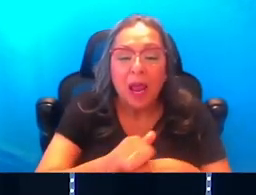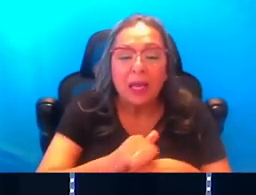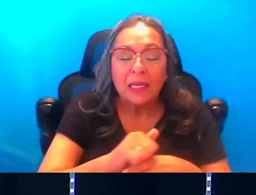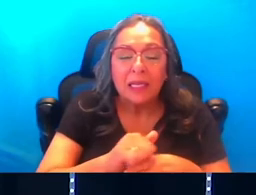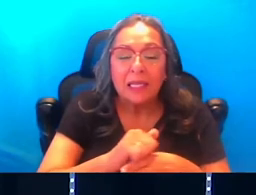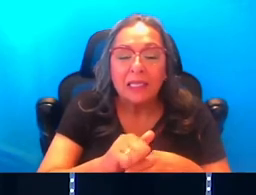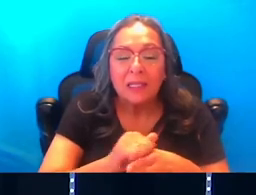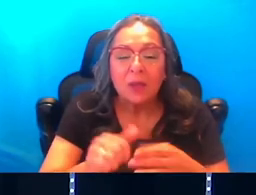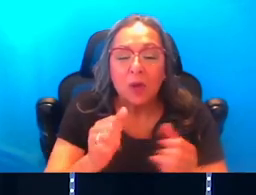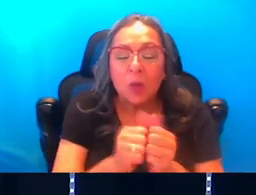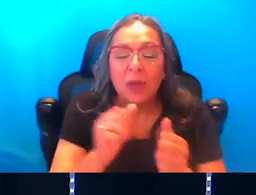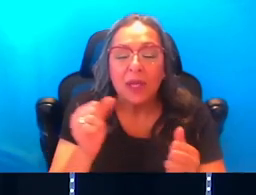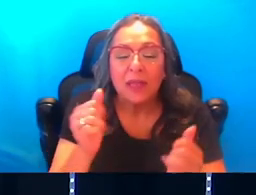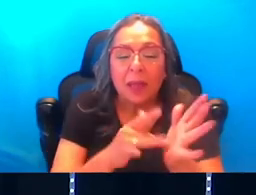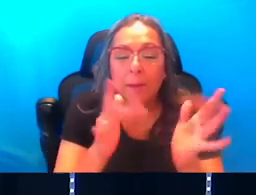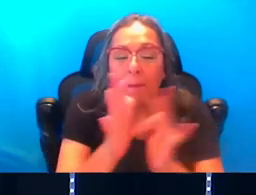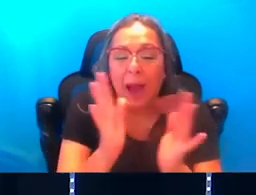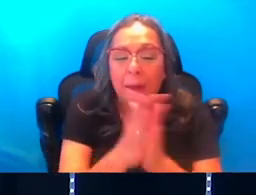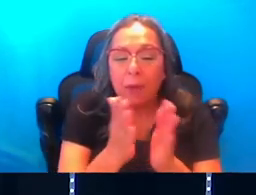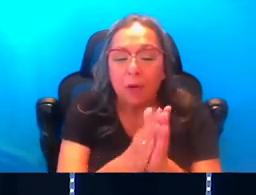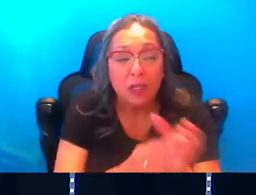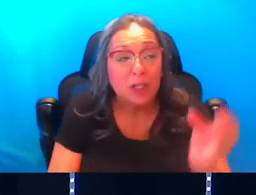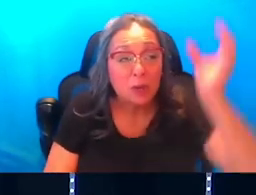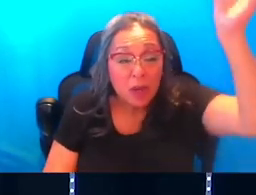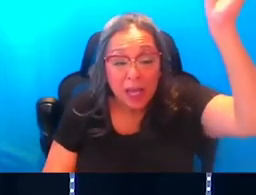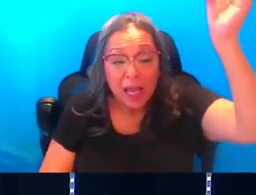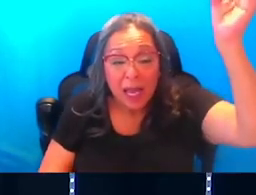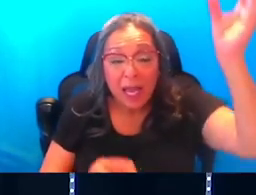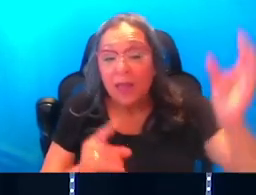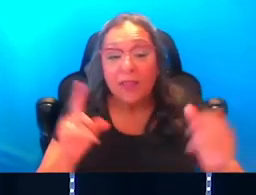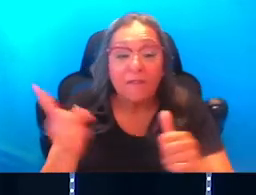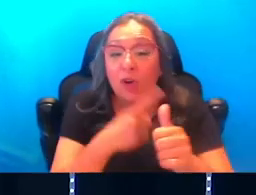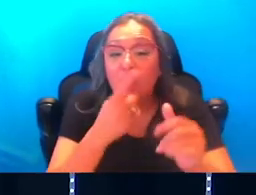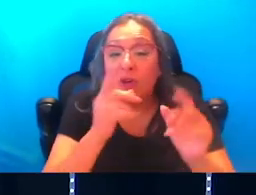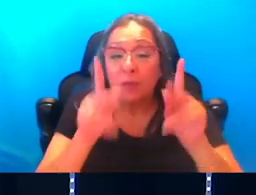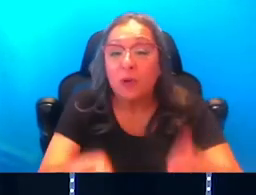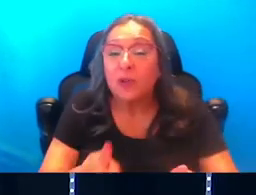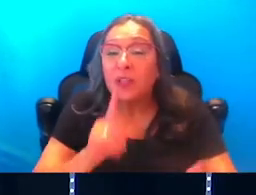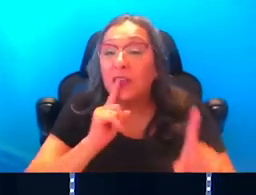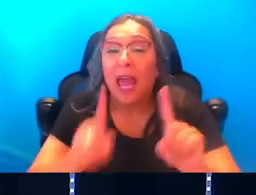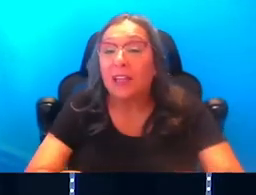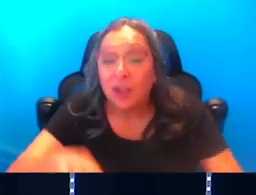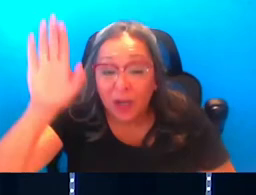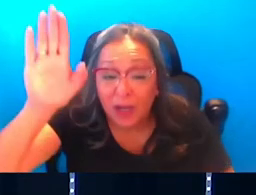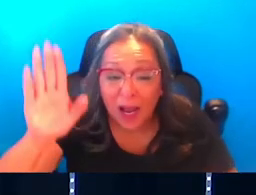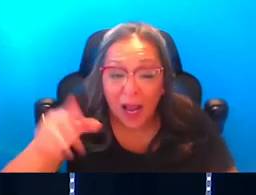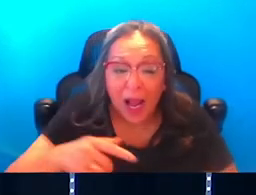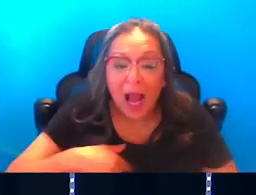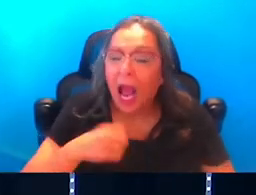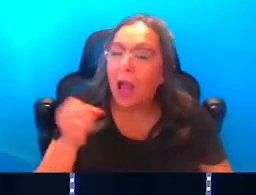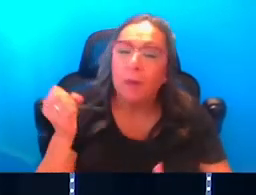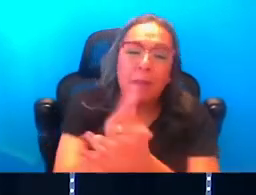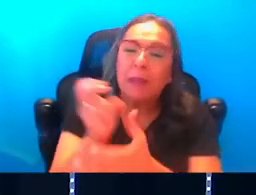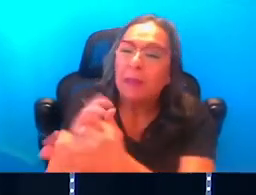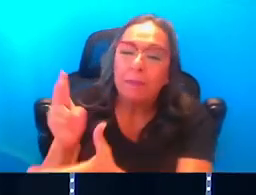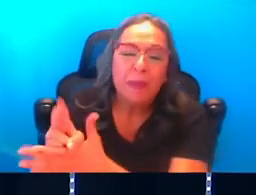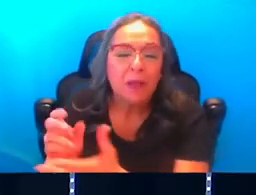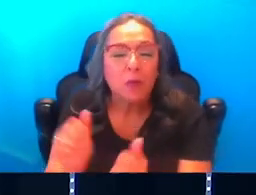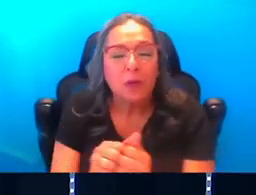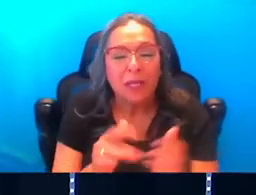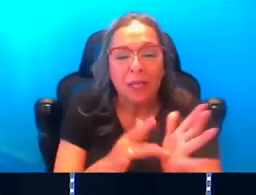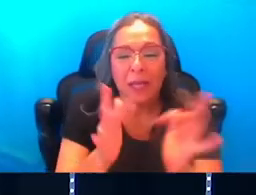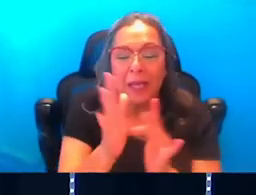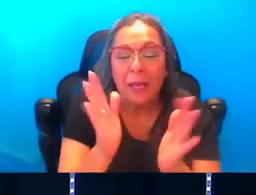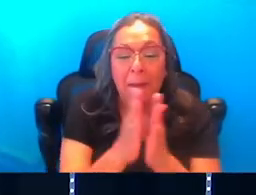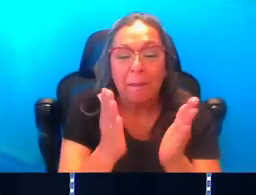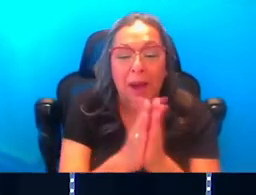right here and they yell out the reference and you who's first? It was always me. I would destroy you in Bible quiz. I